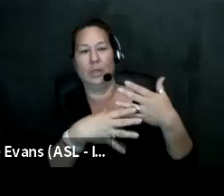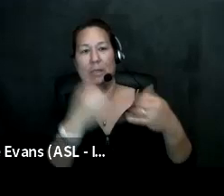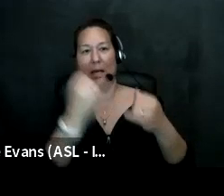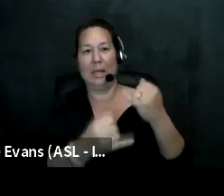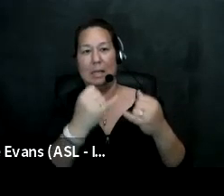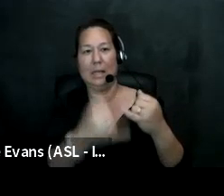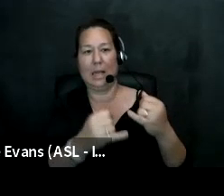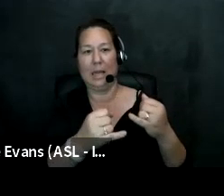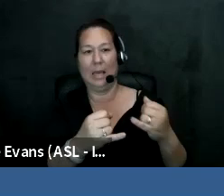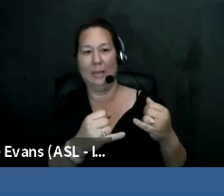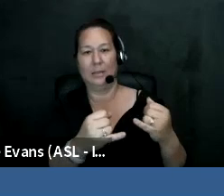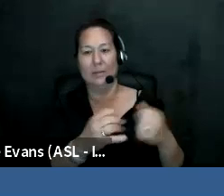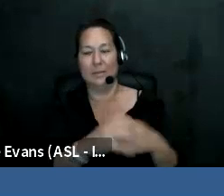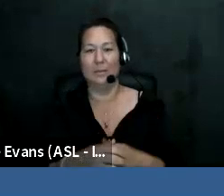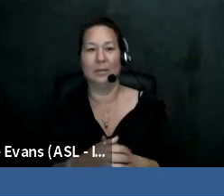slide.